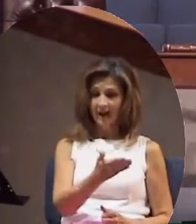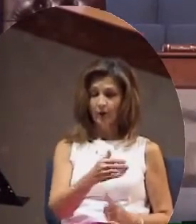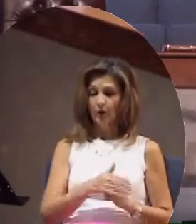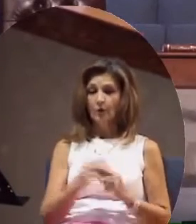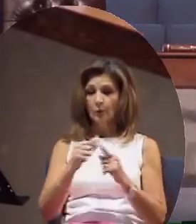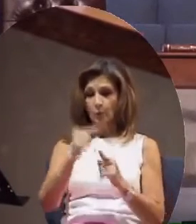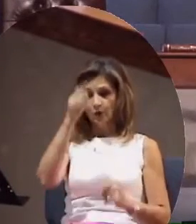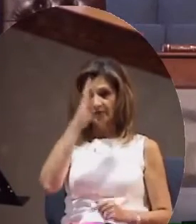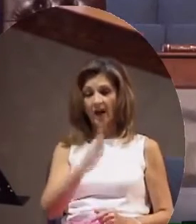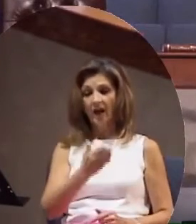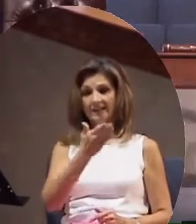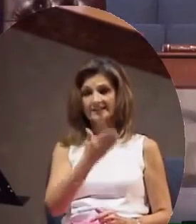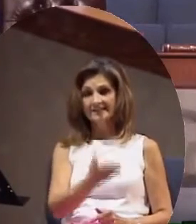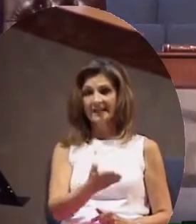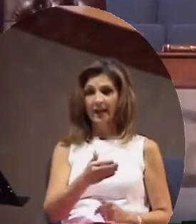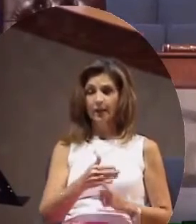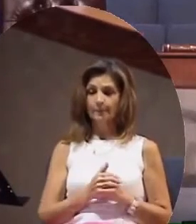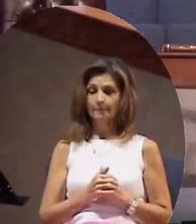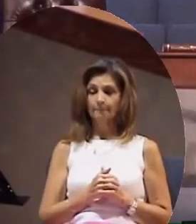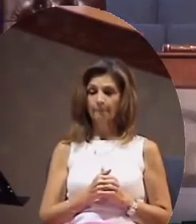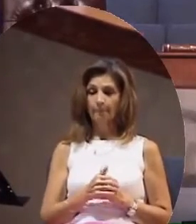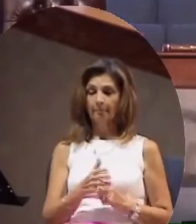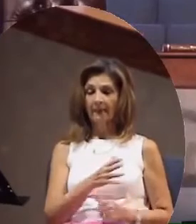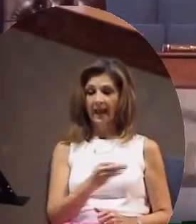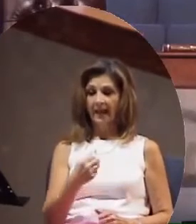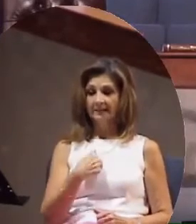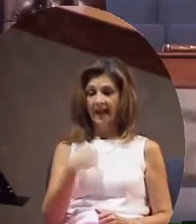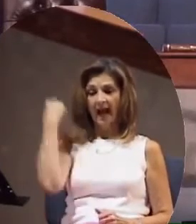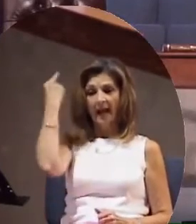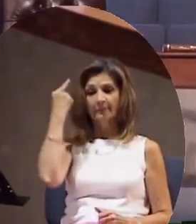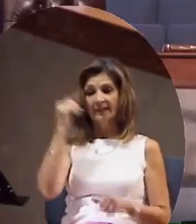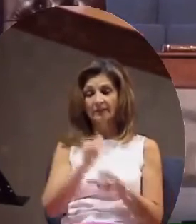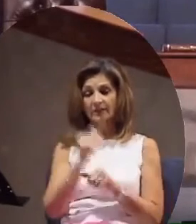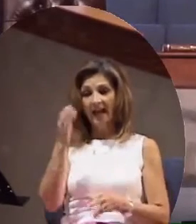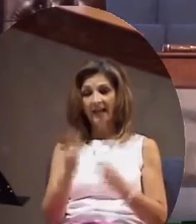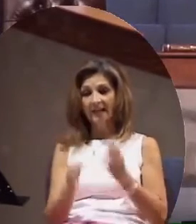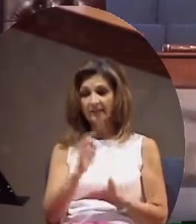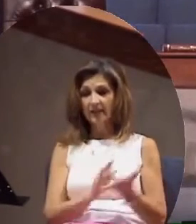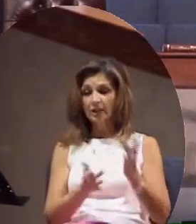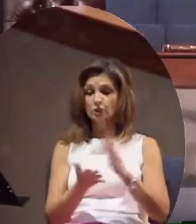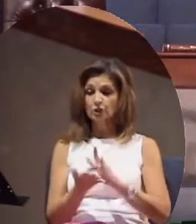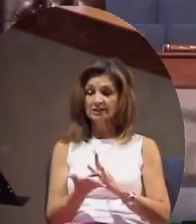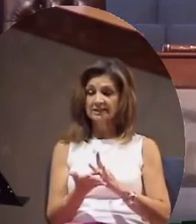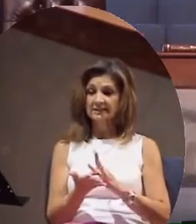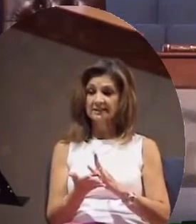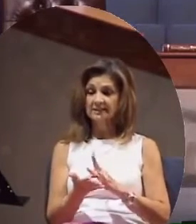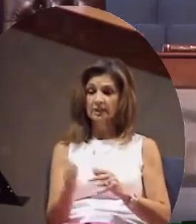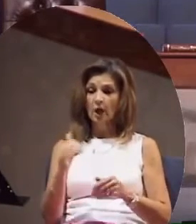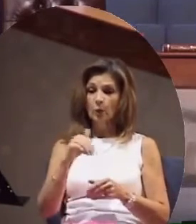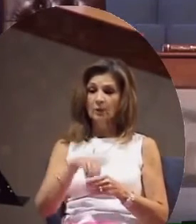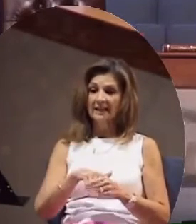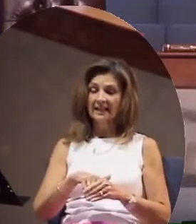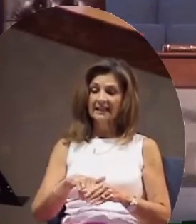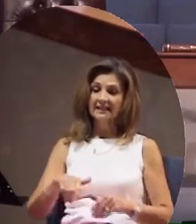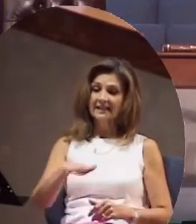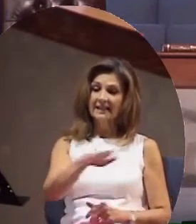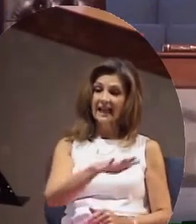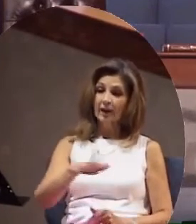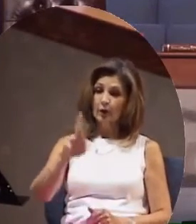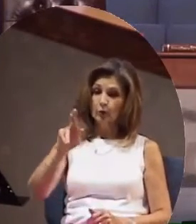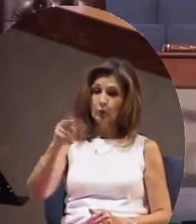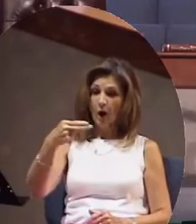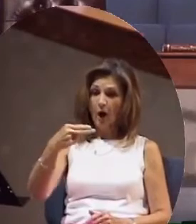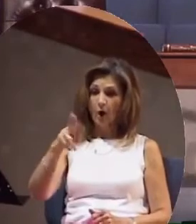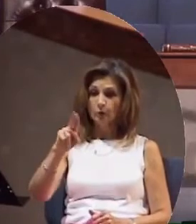Word of God there. Amen. And I'm thinking tonight, if Jesus was in the area of Rural Hall,